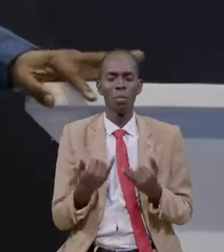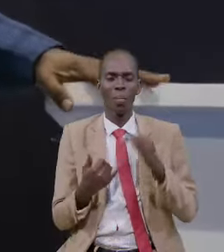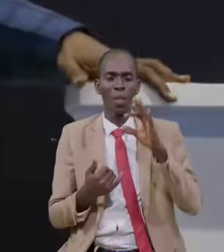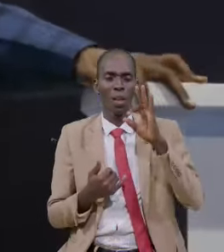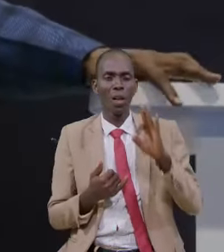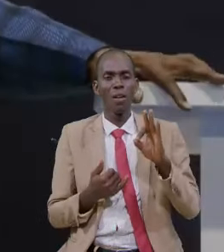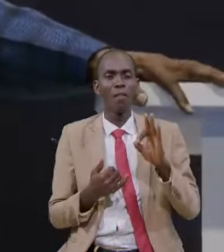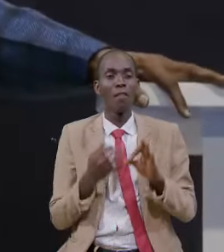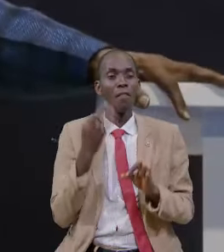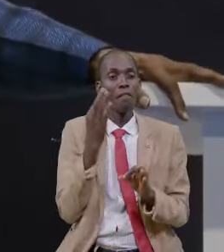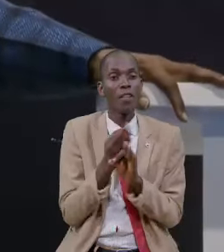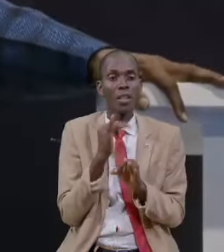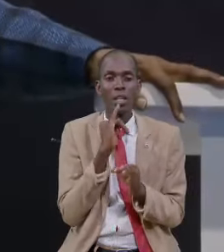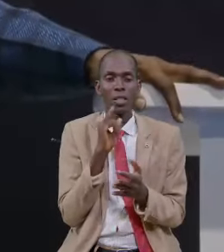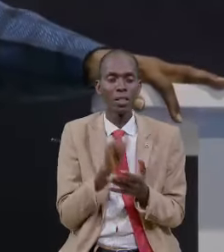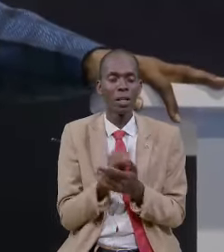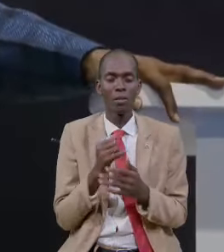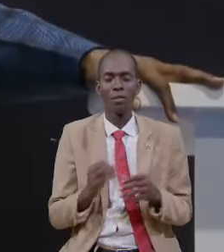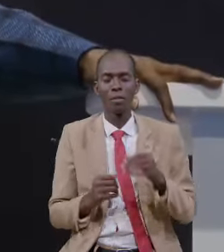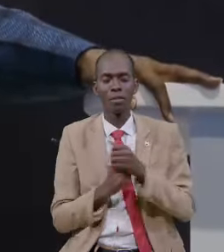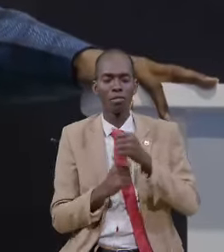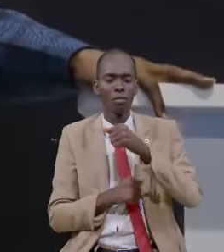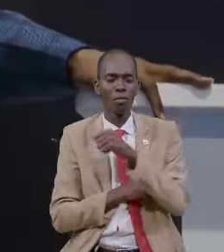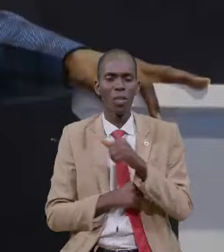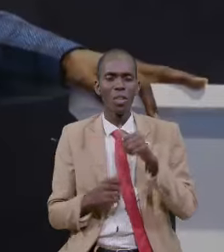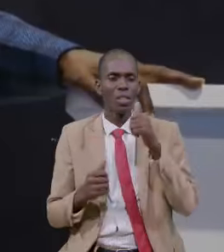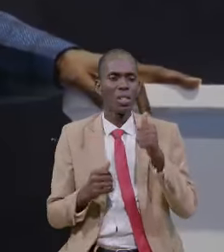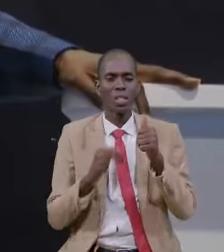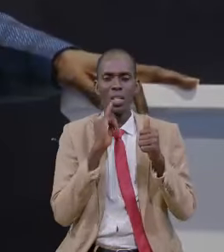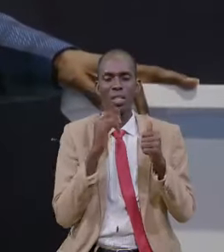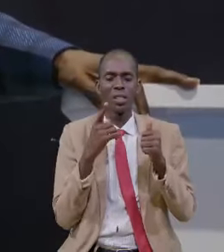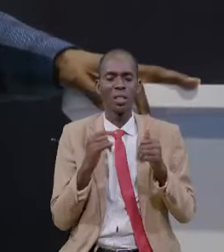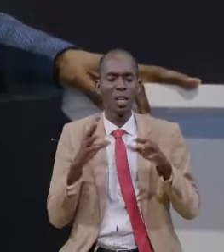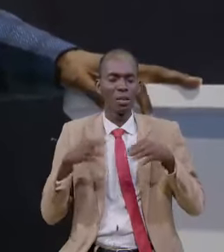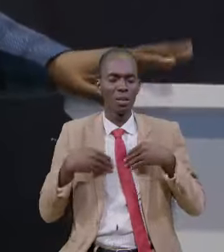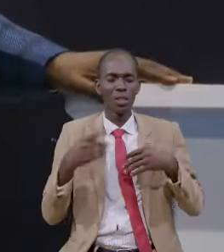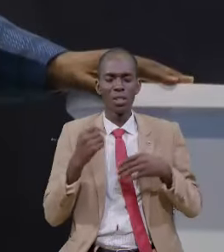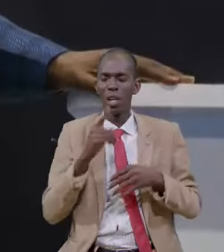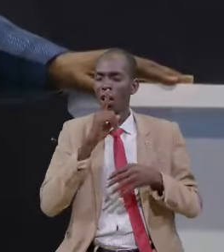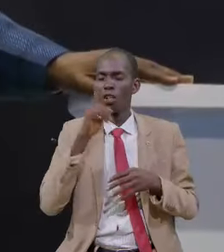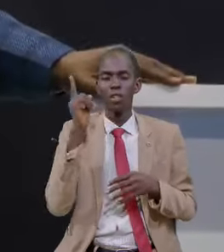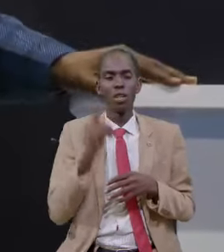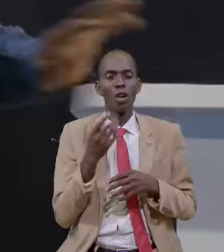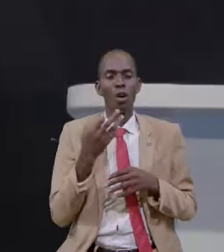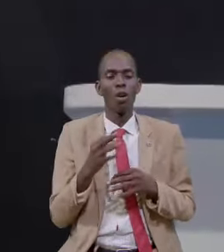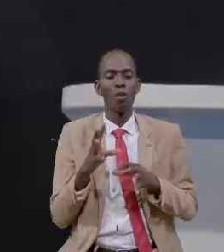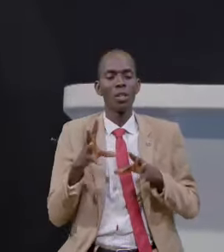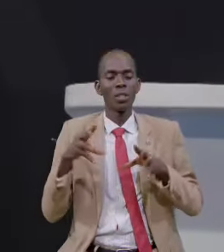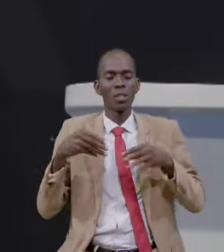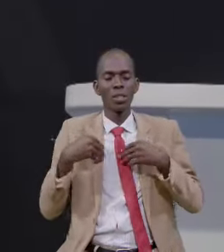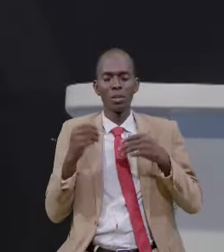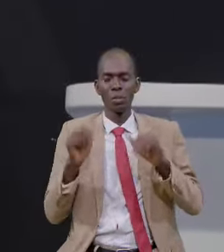is that foundation. A is the acceptance, the assurance of acceptance as we